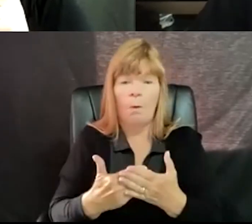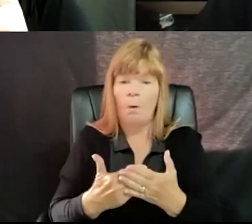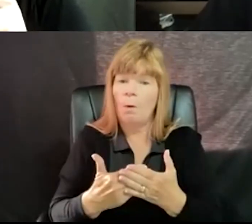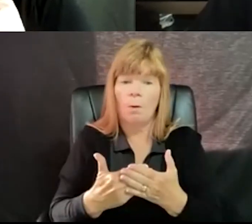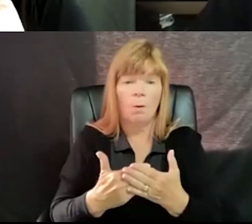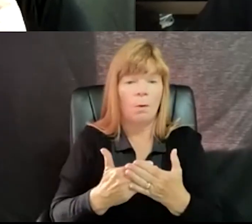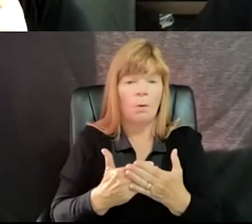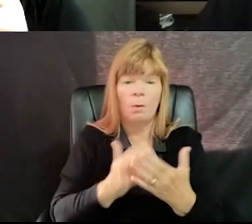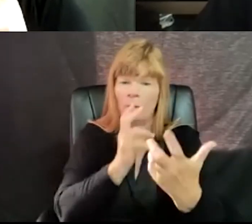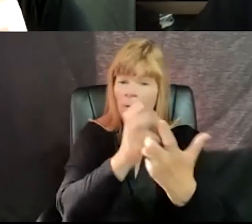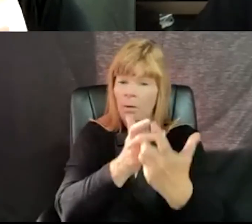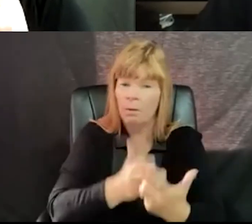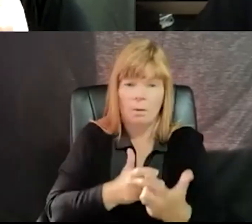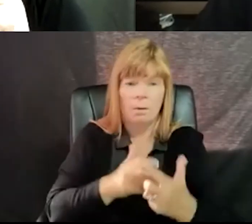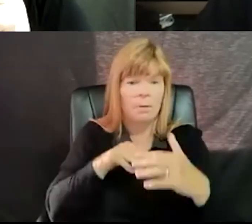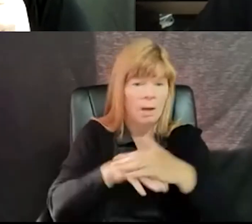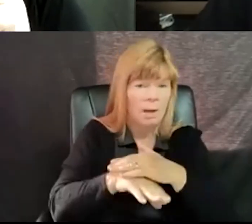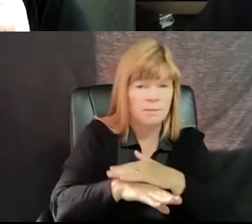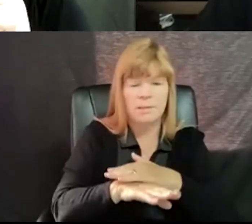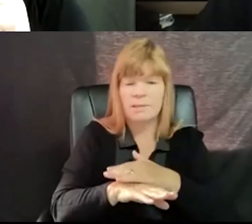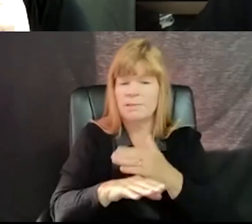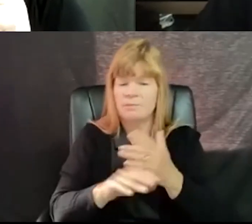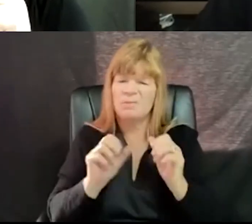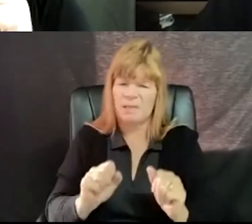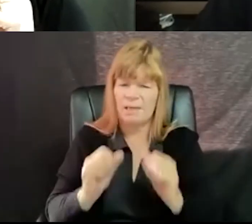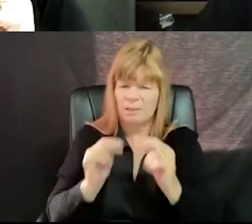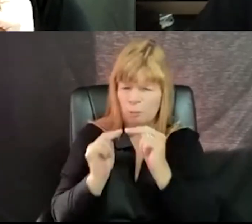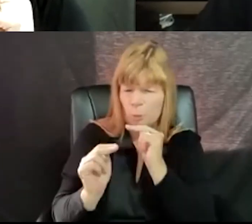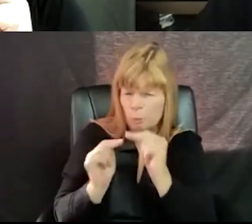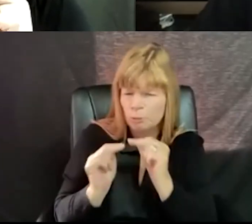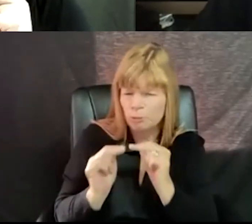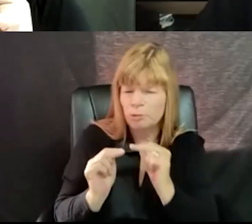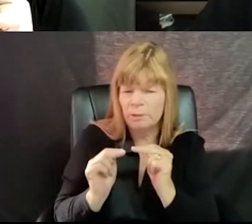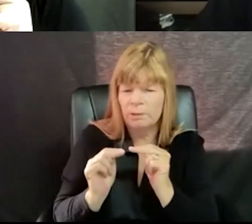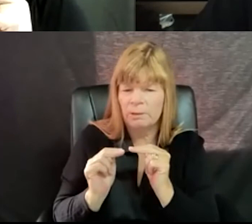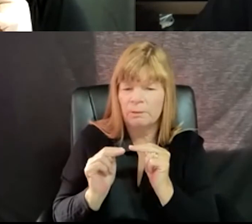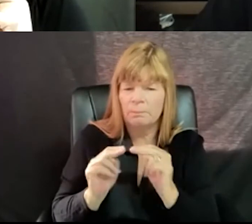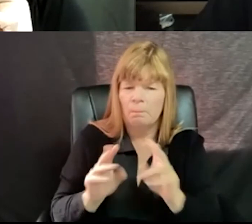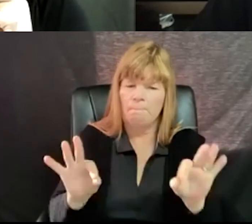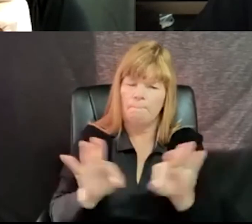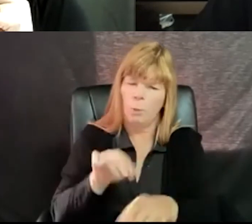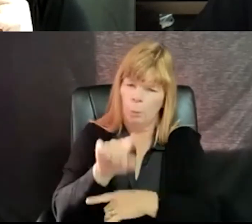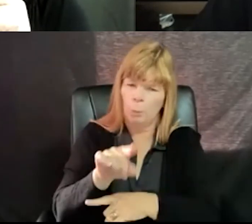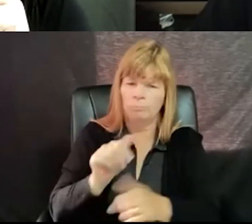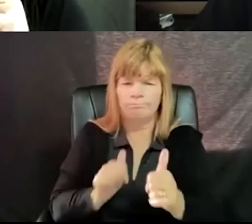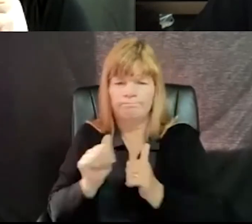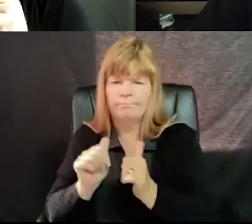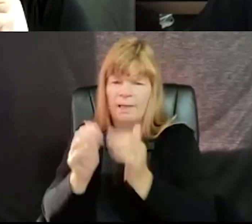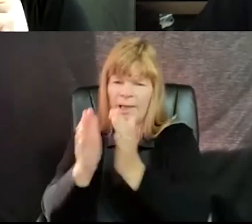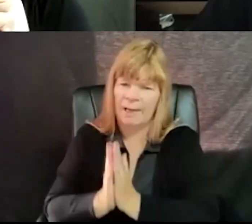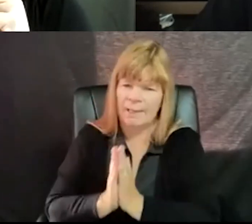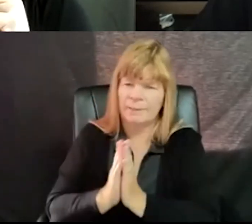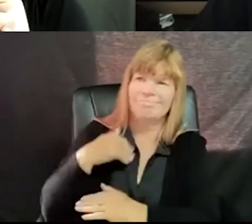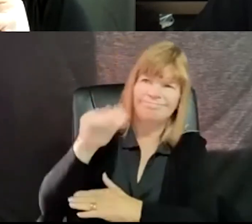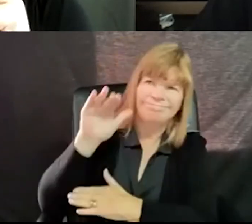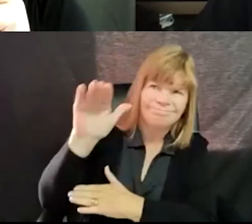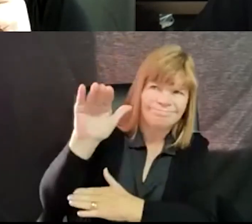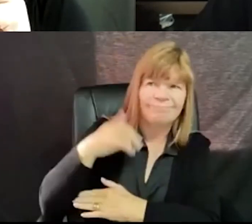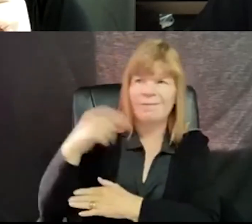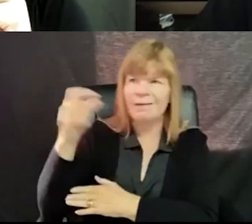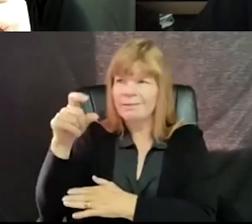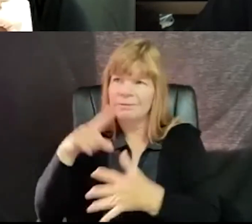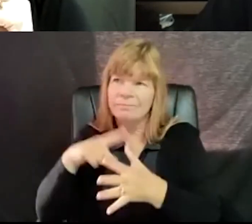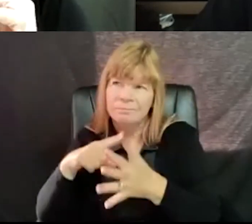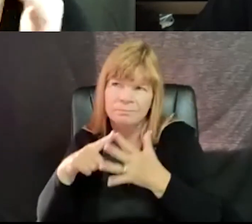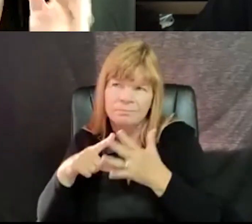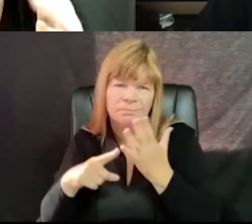completely negotiable in regards to you being able to ask for them. So, not that